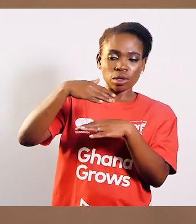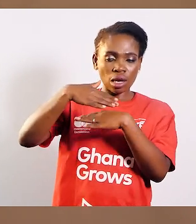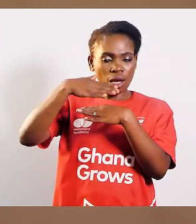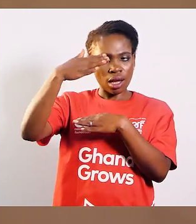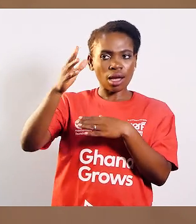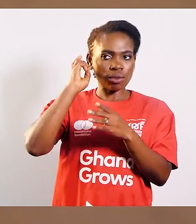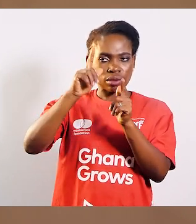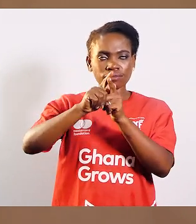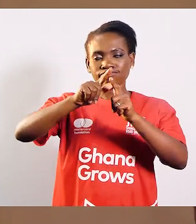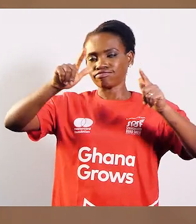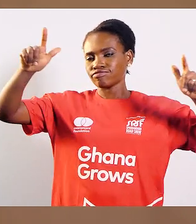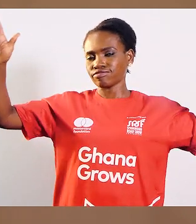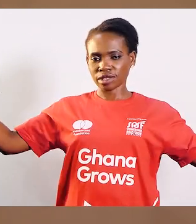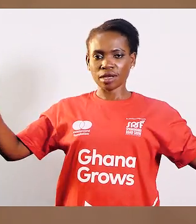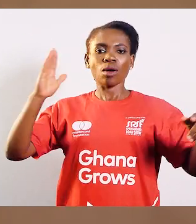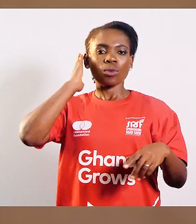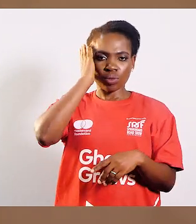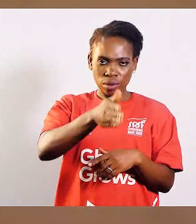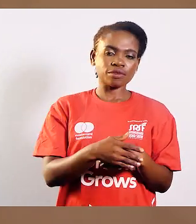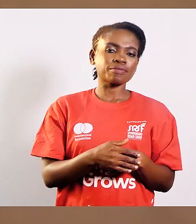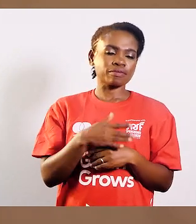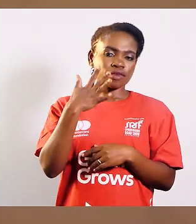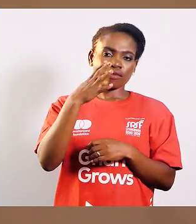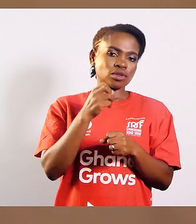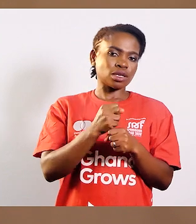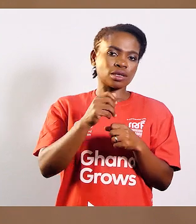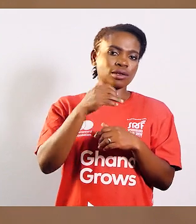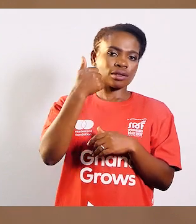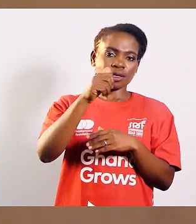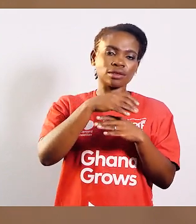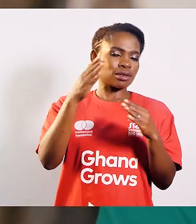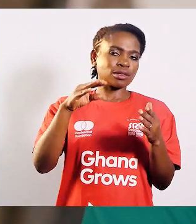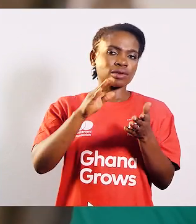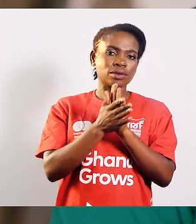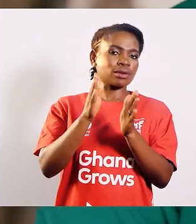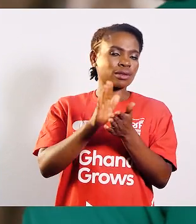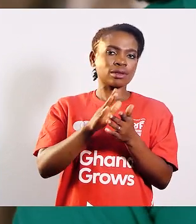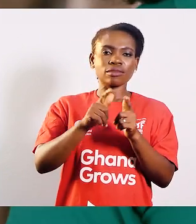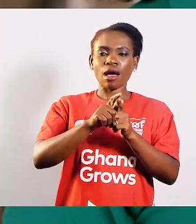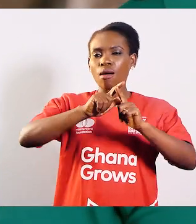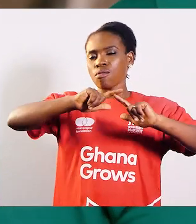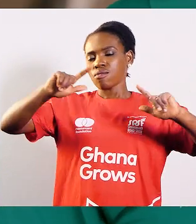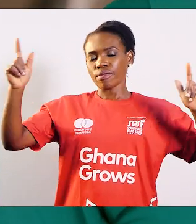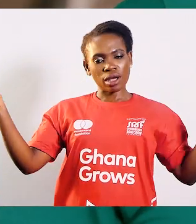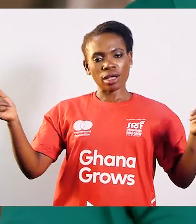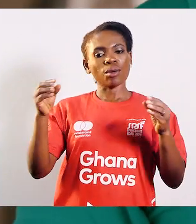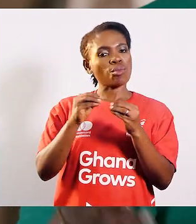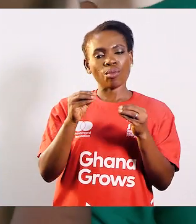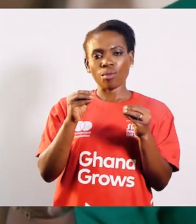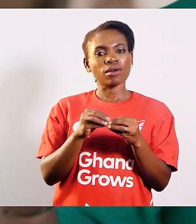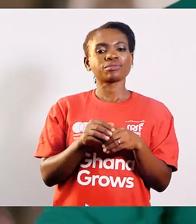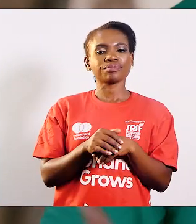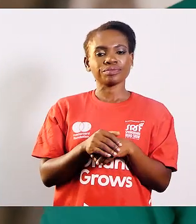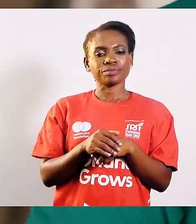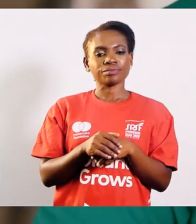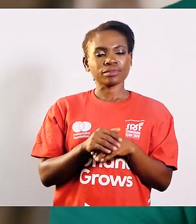years. Before we know it, our market is huge, as you can imagine. So Mush Farm in the next few years, 5 to 10 years, wants to become a